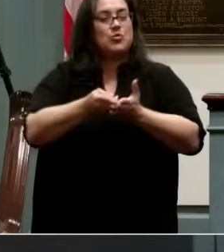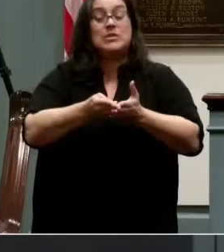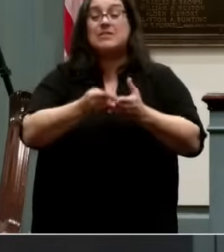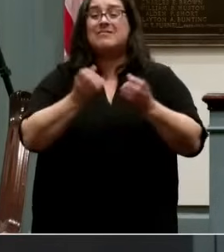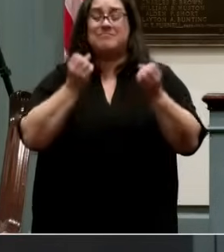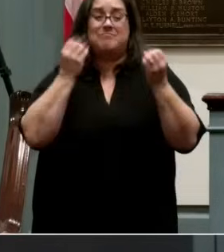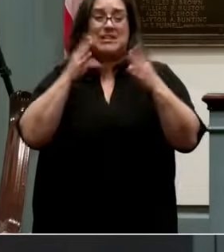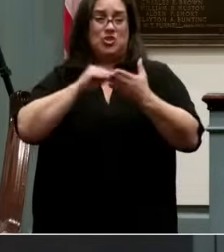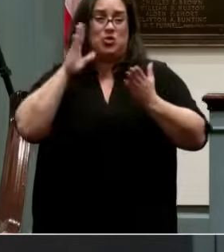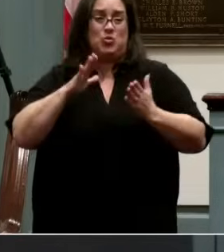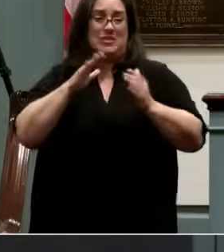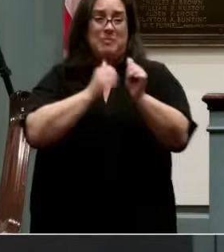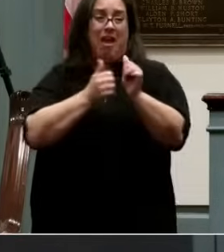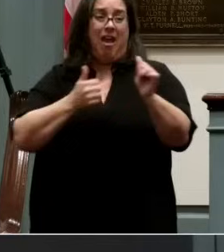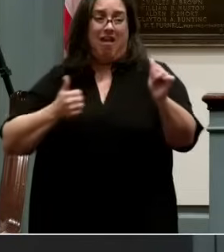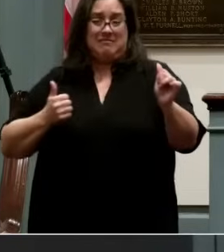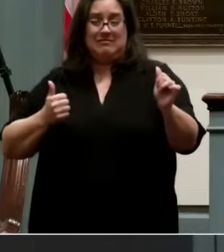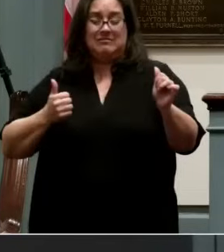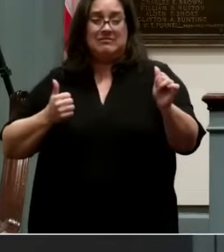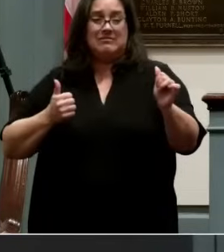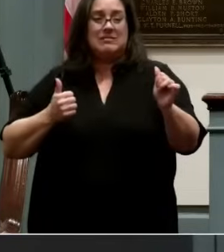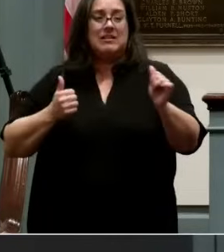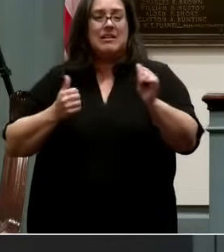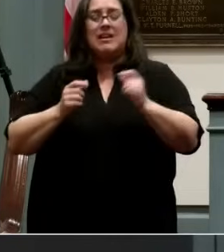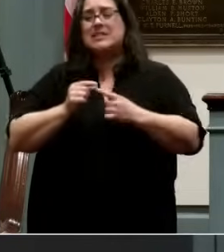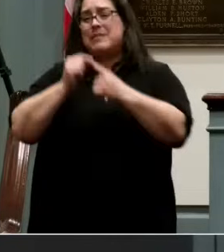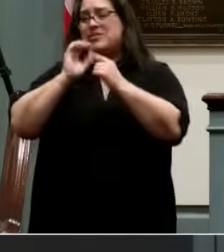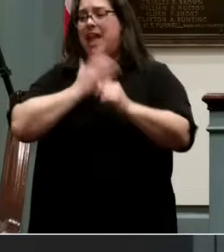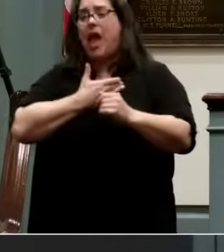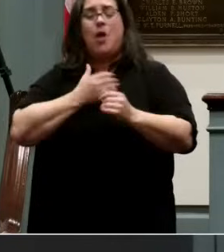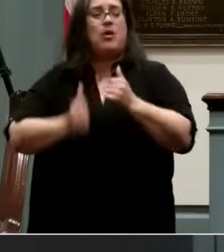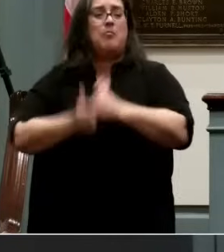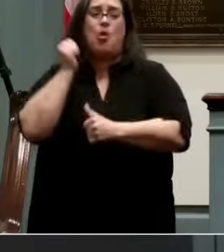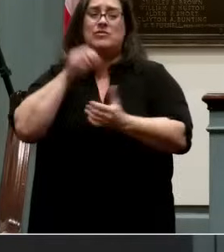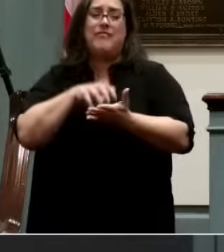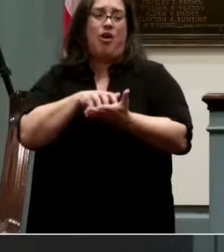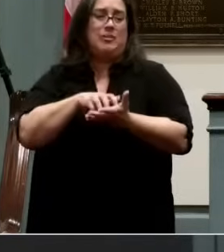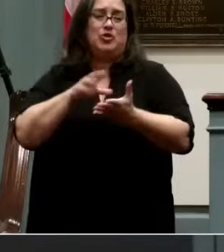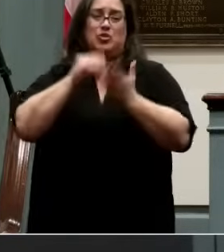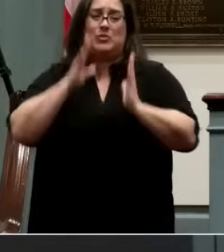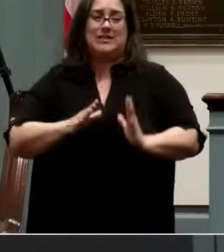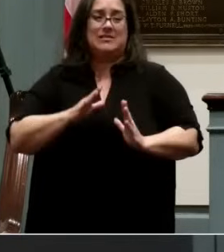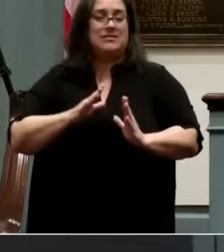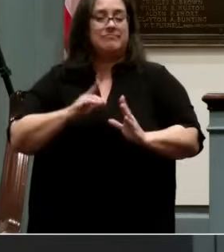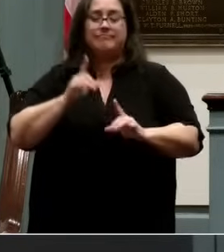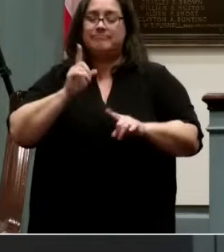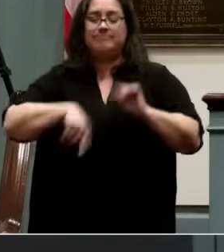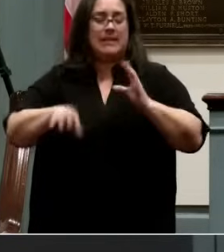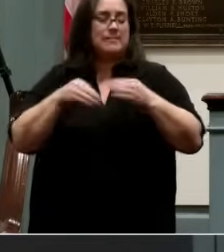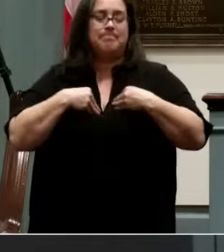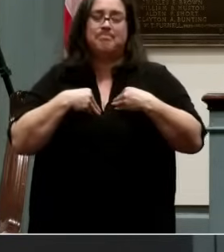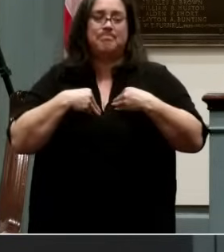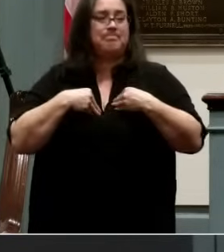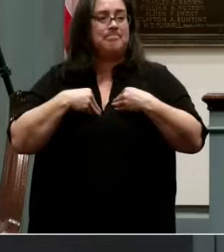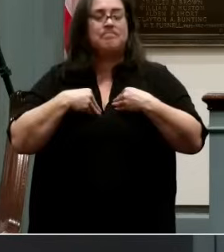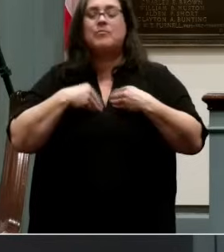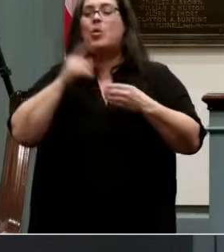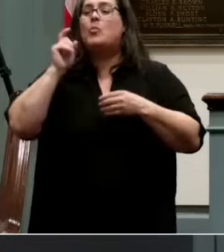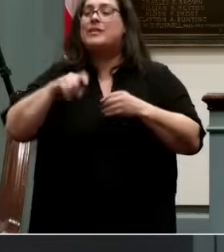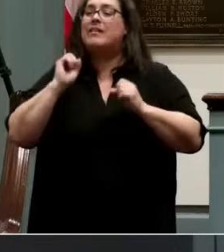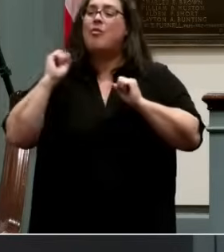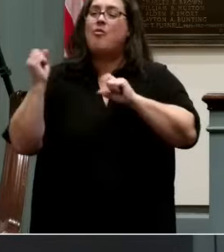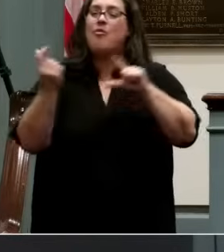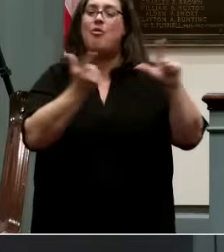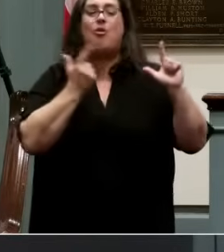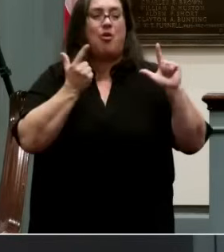especially true among our most vulnerable students. And that's just not acceptable for any of us. We need everyone